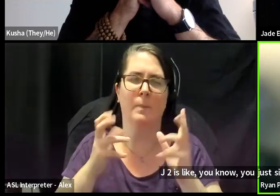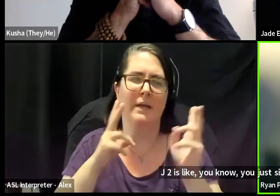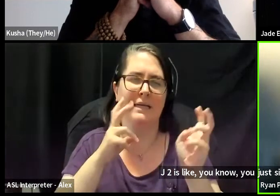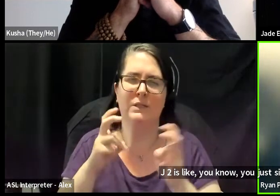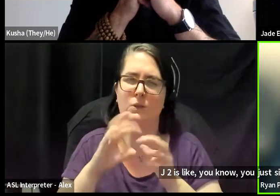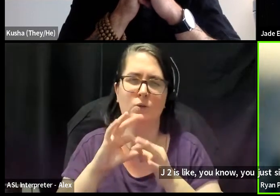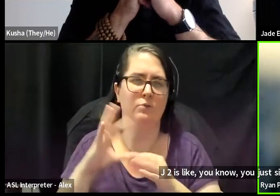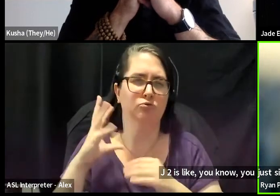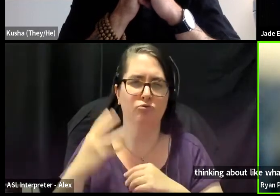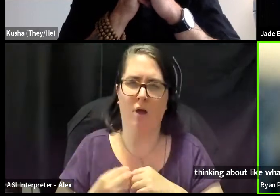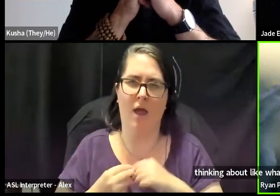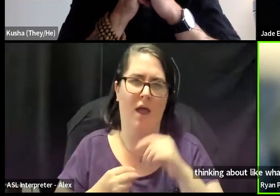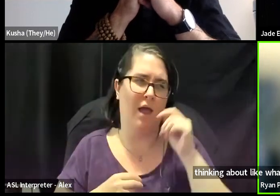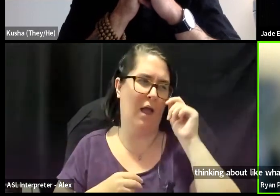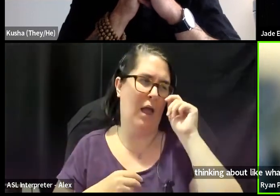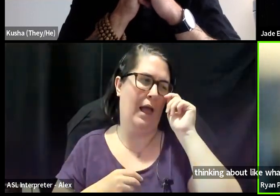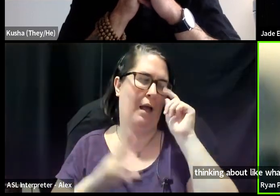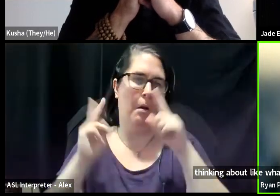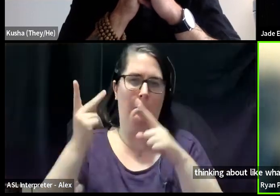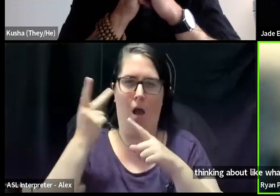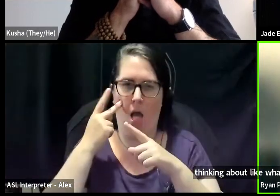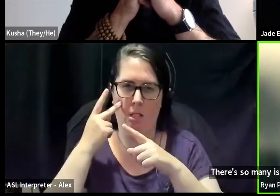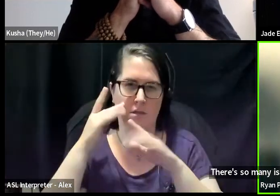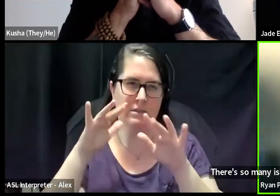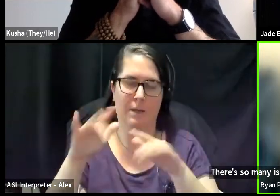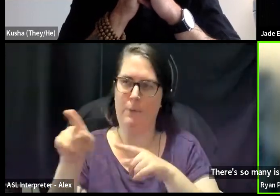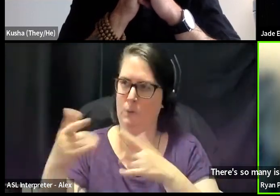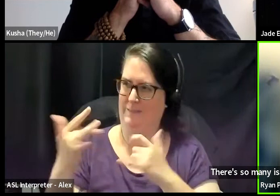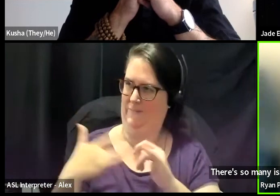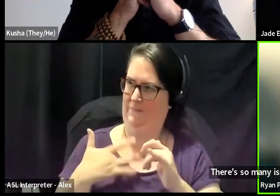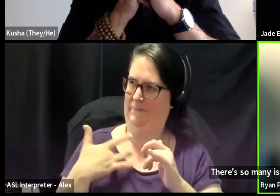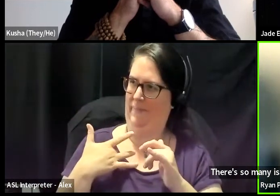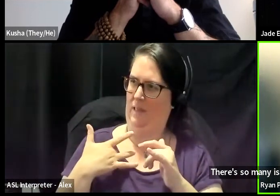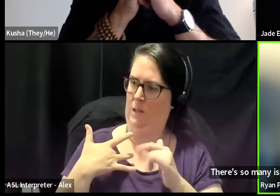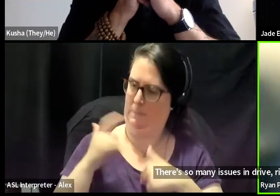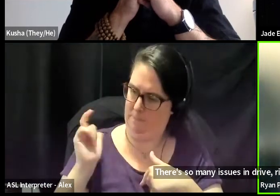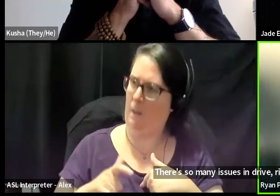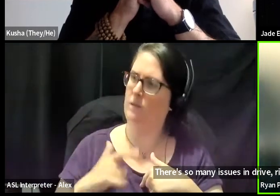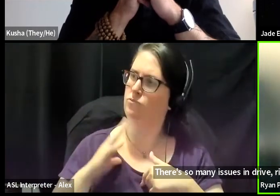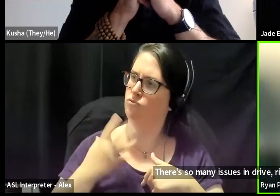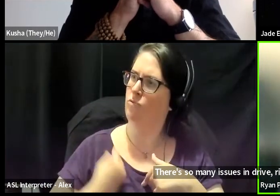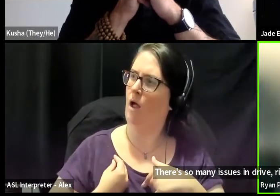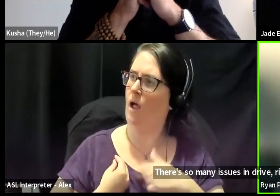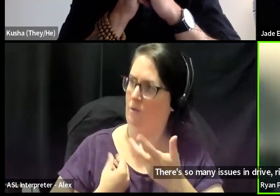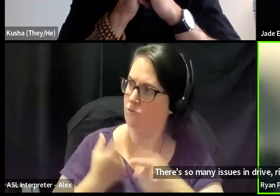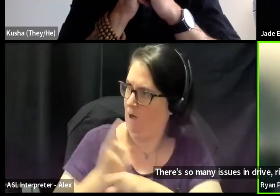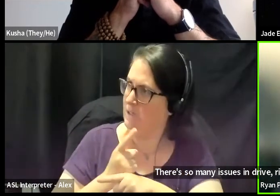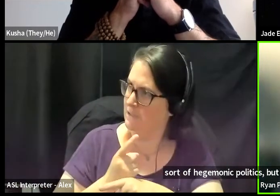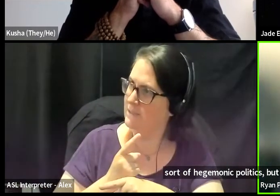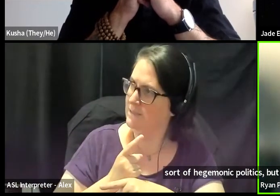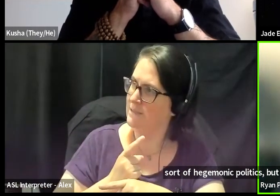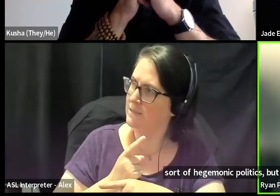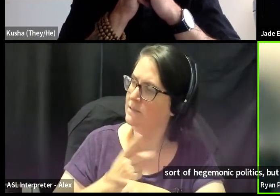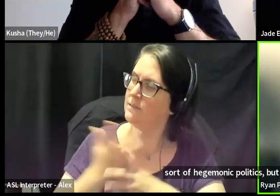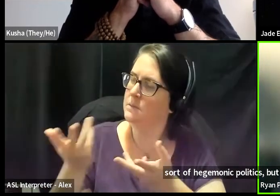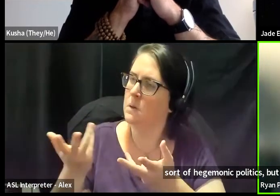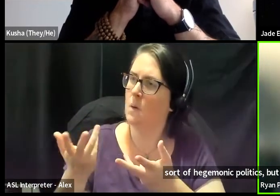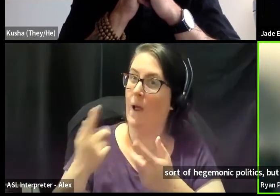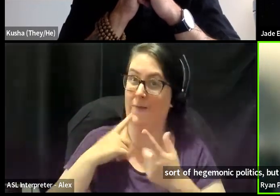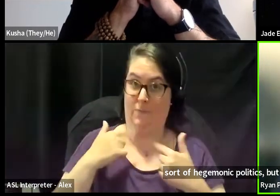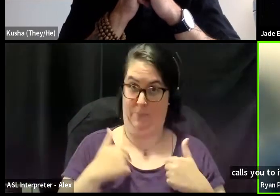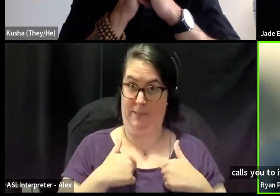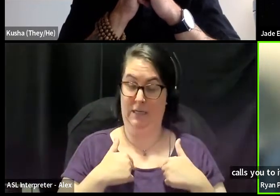sort of hegemonic politics, but like something still calls you to it, obviously, right? That brings you back. And I think, for